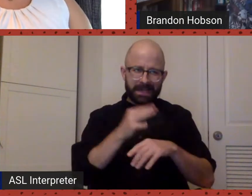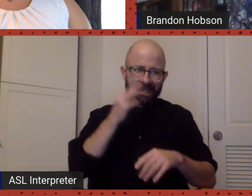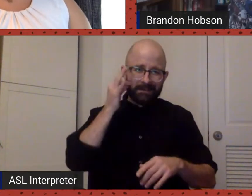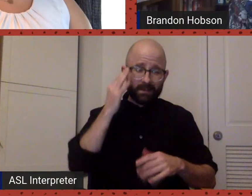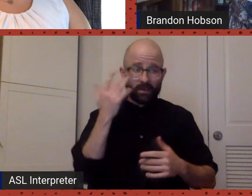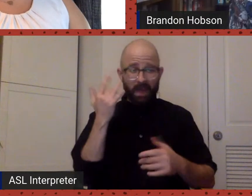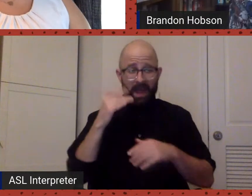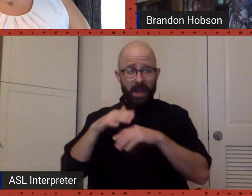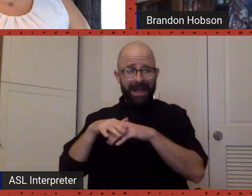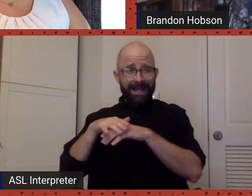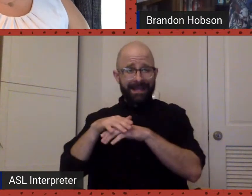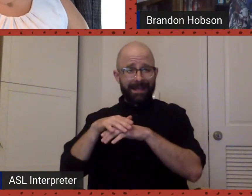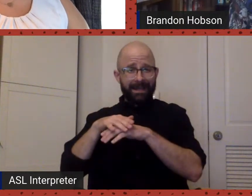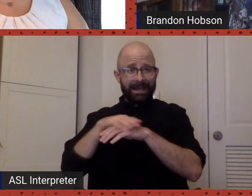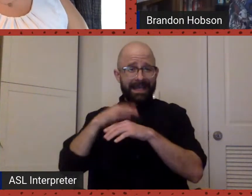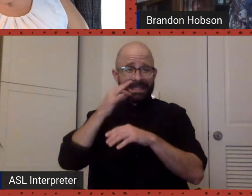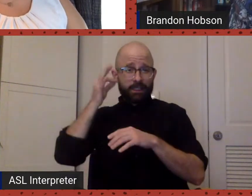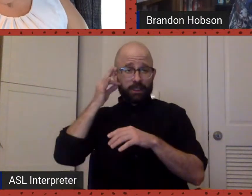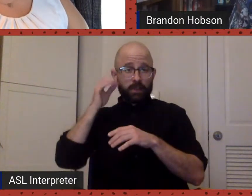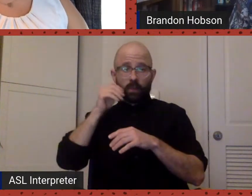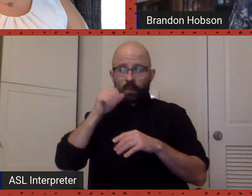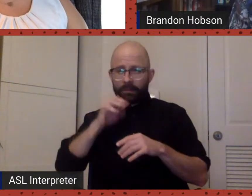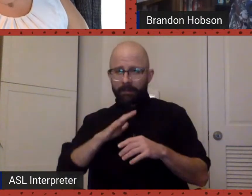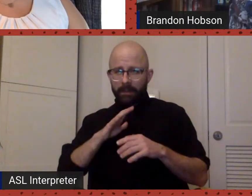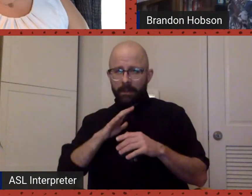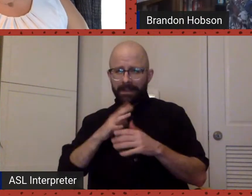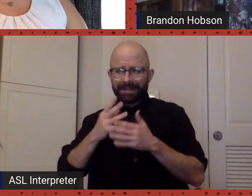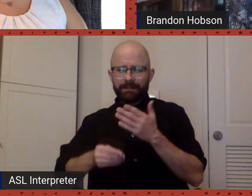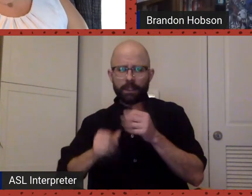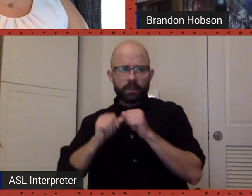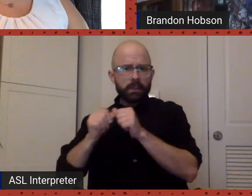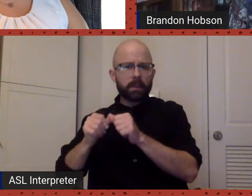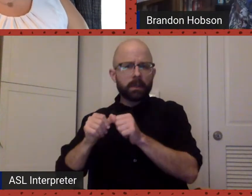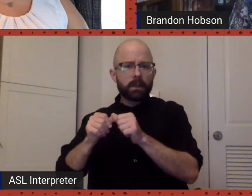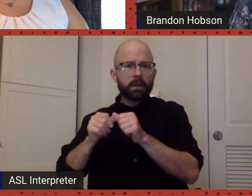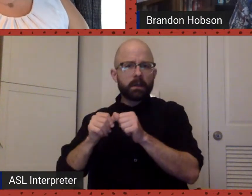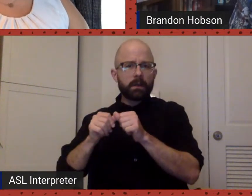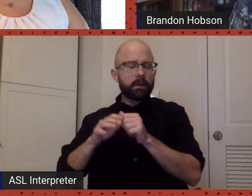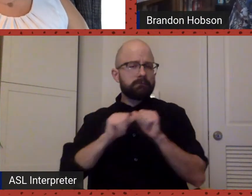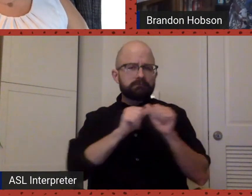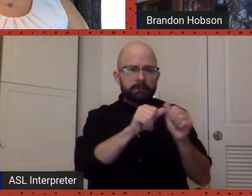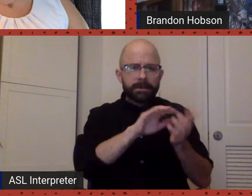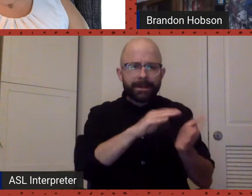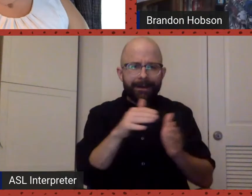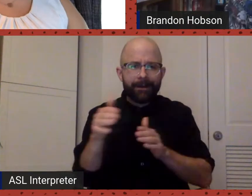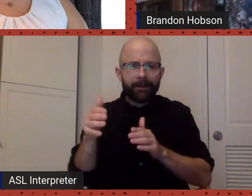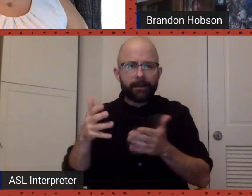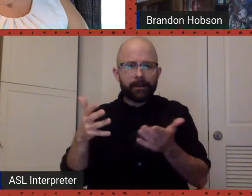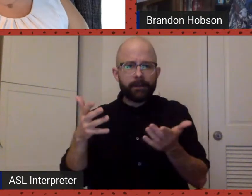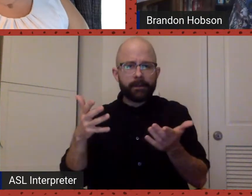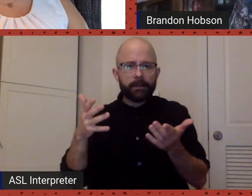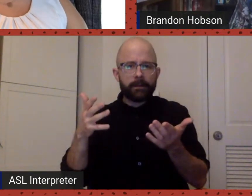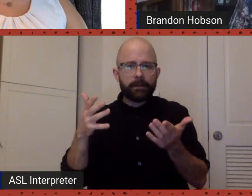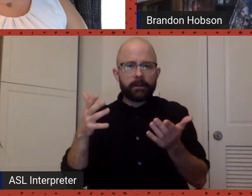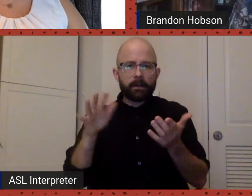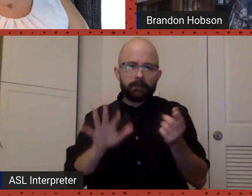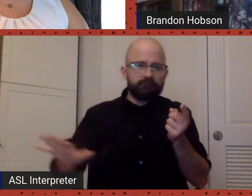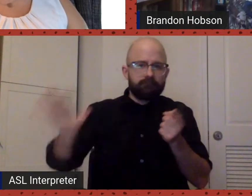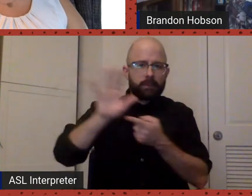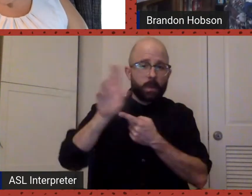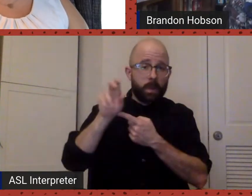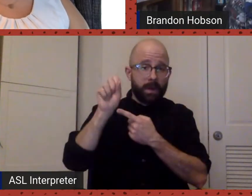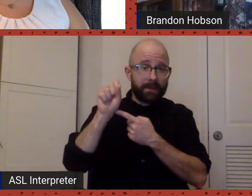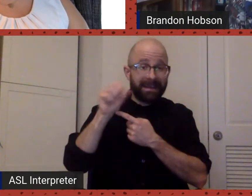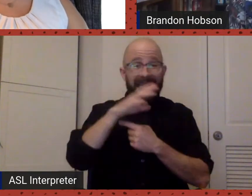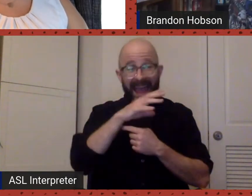to disappear and to continue to die throughout the United States and